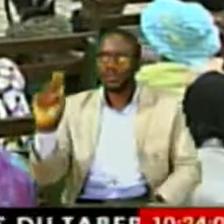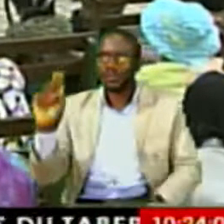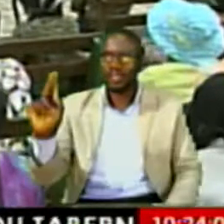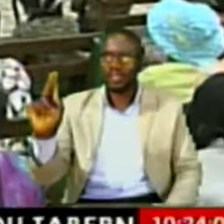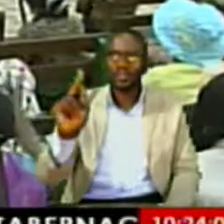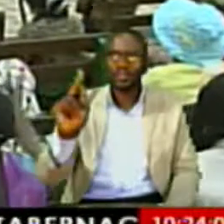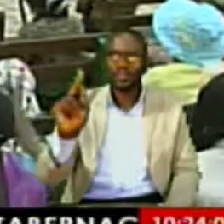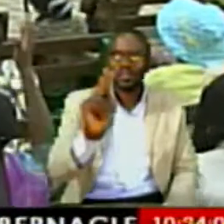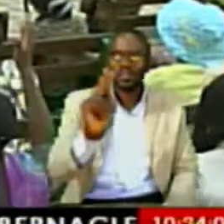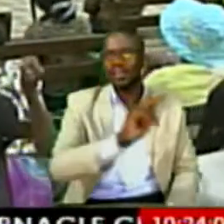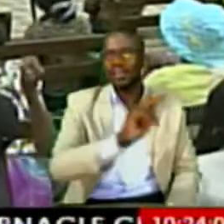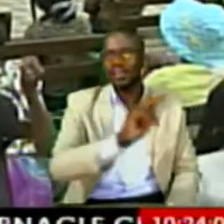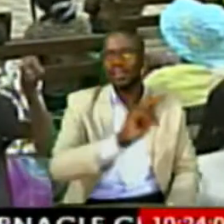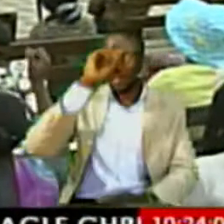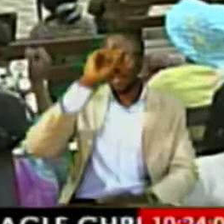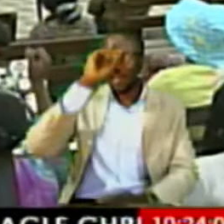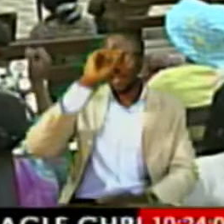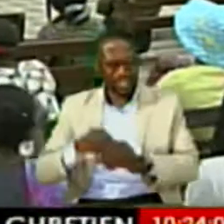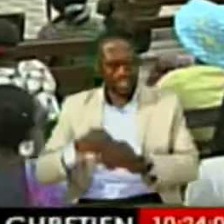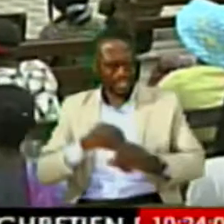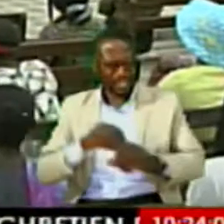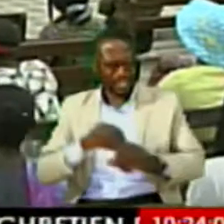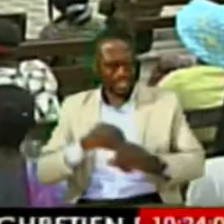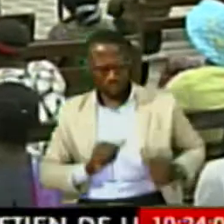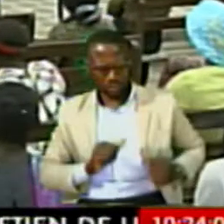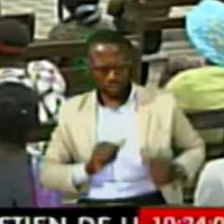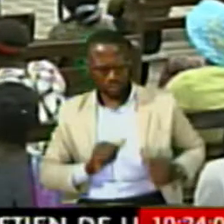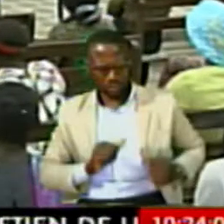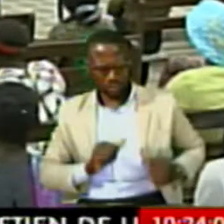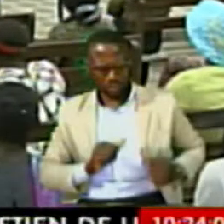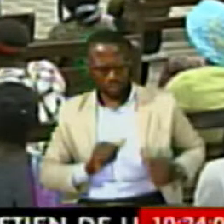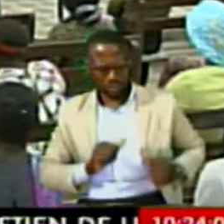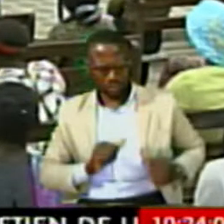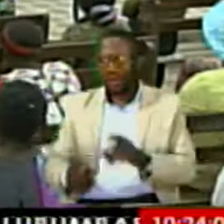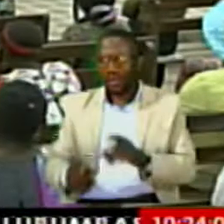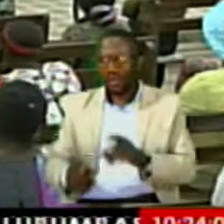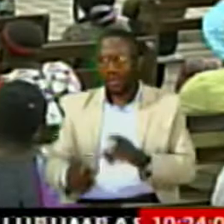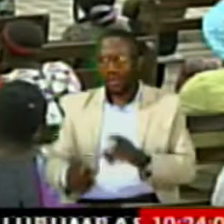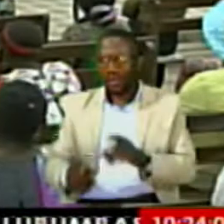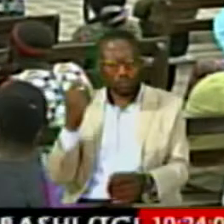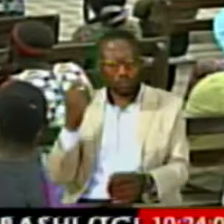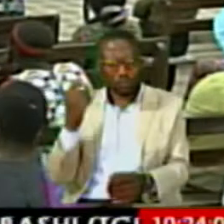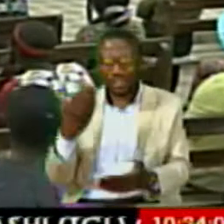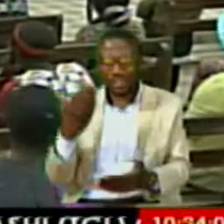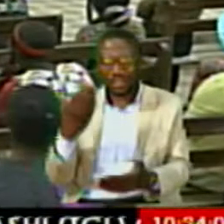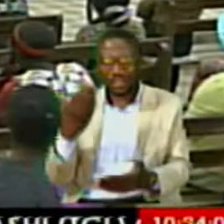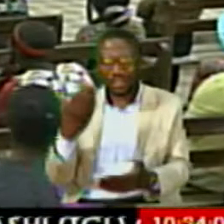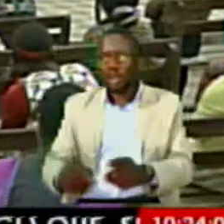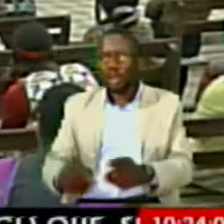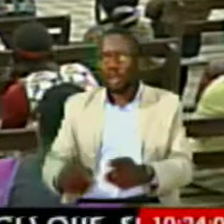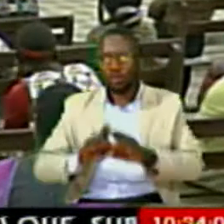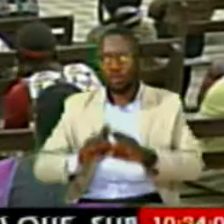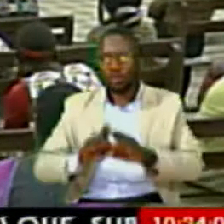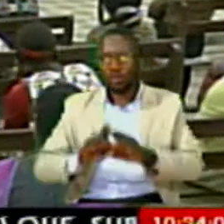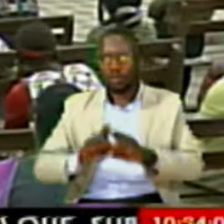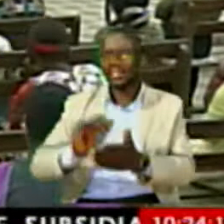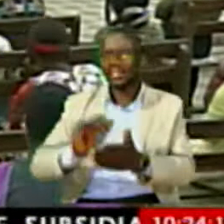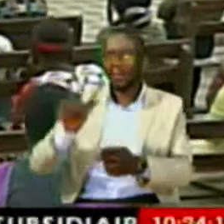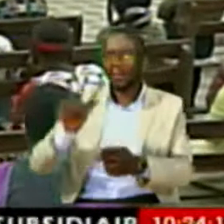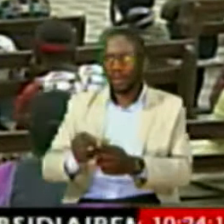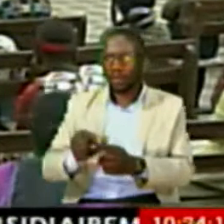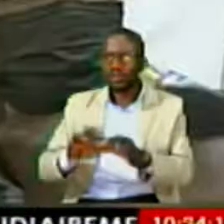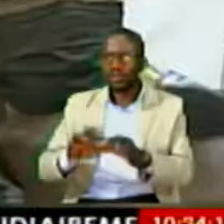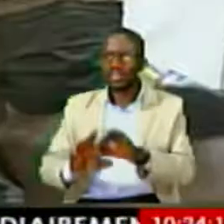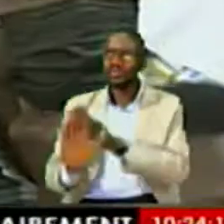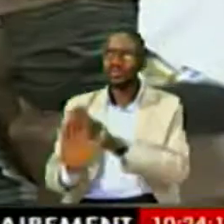tout cœur. Believe it with all your heart. Même s'ils ne comprennent pas. If you don't understand it, they believe si it in their heart. C'est la parole de as Dieu, long as it's the word of God, ils